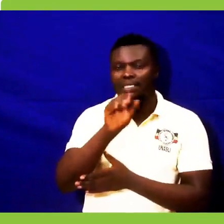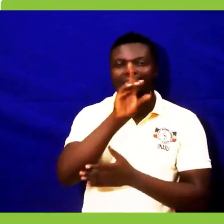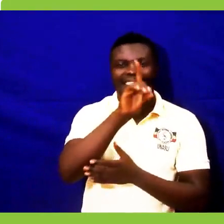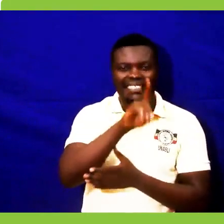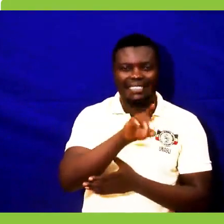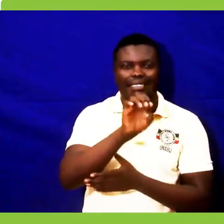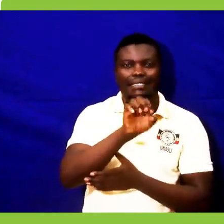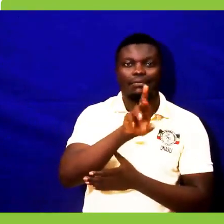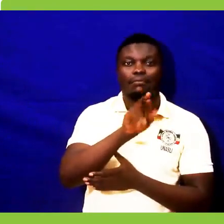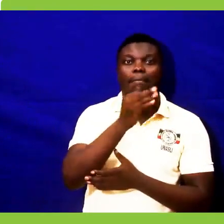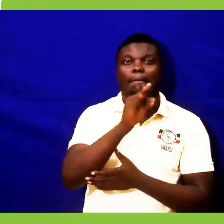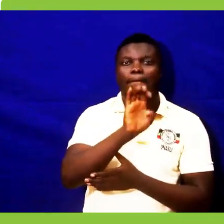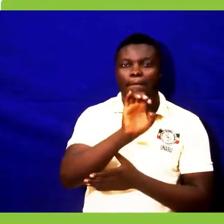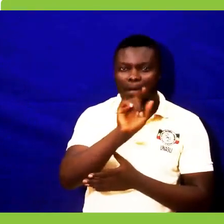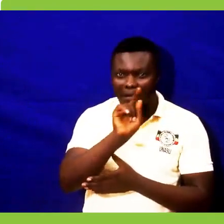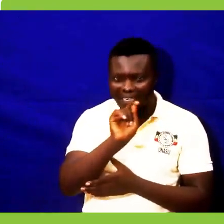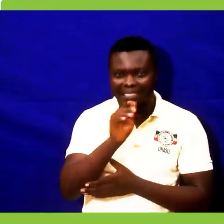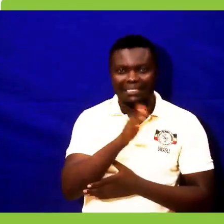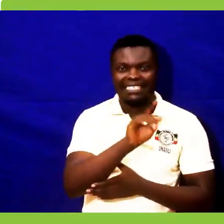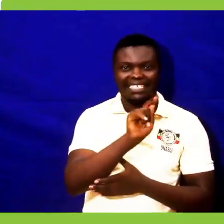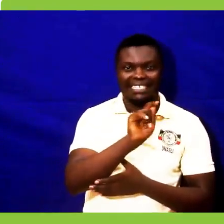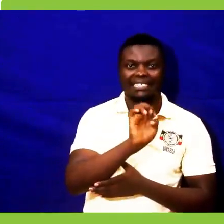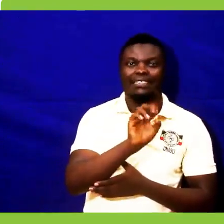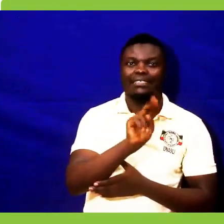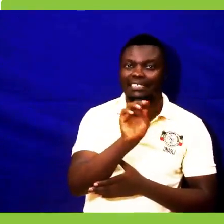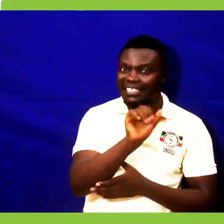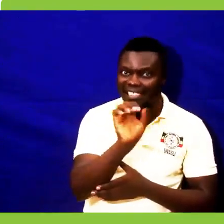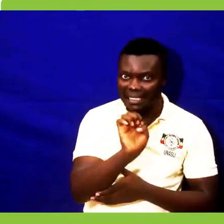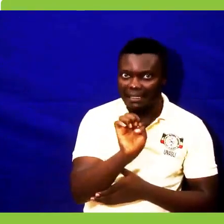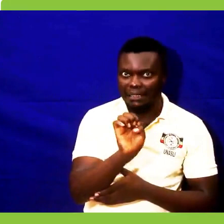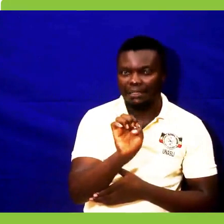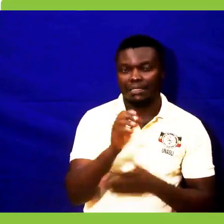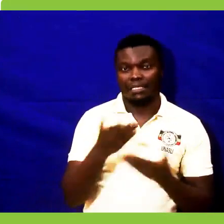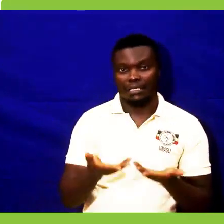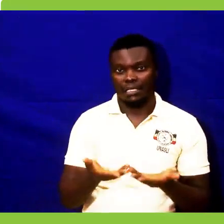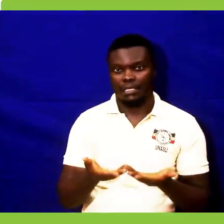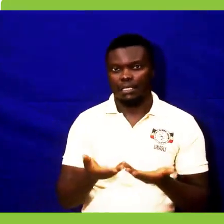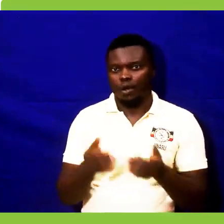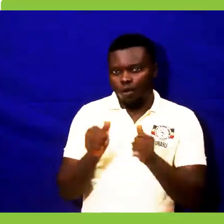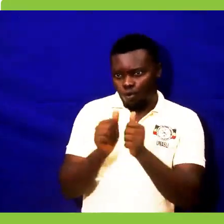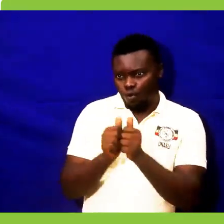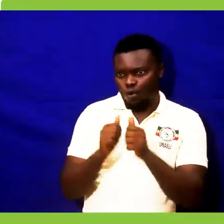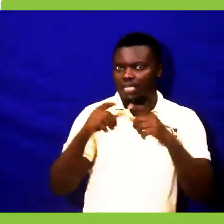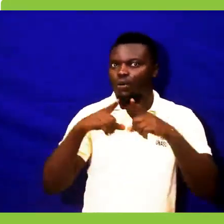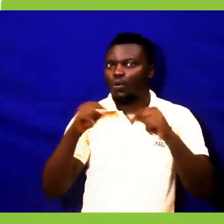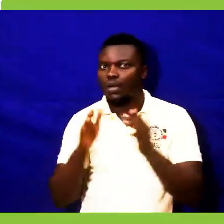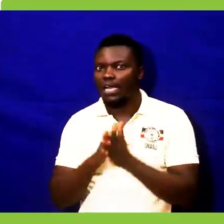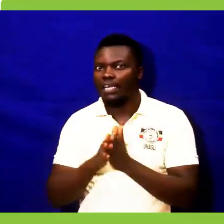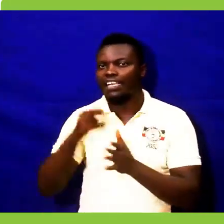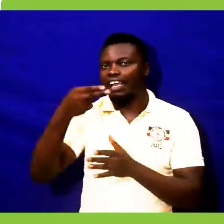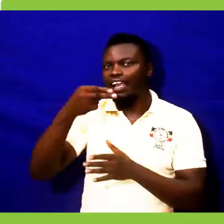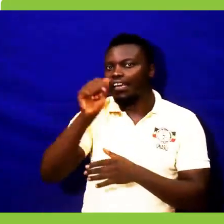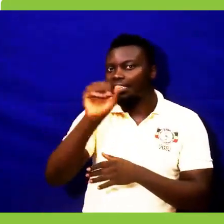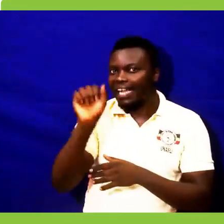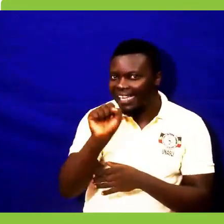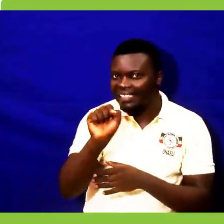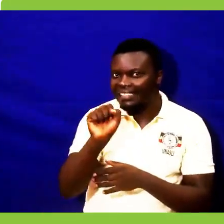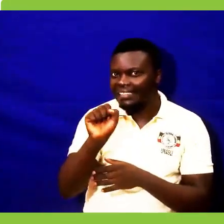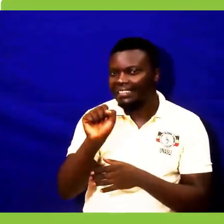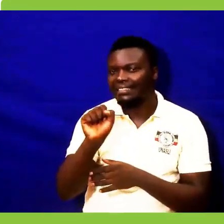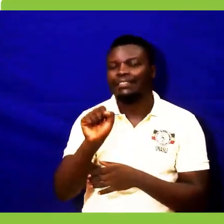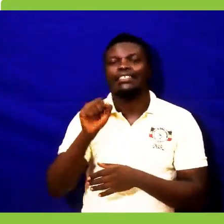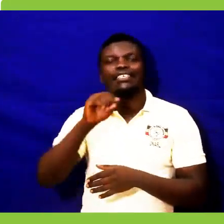person using the word has and just.